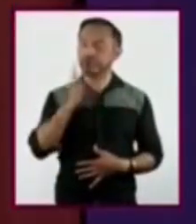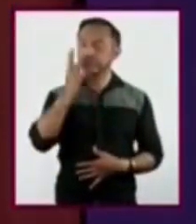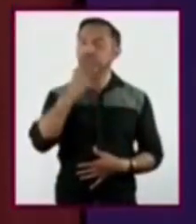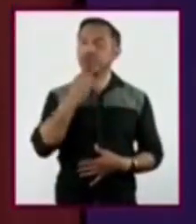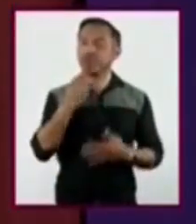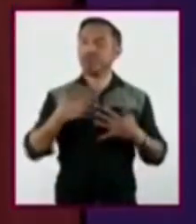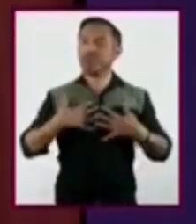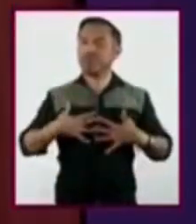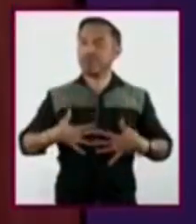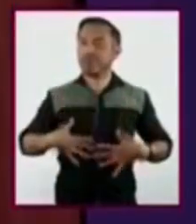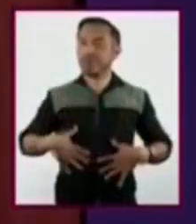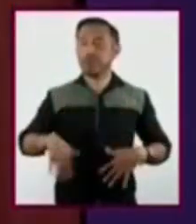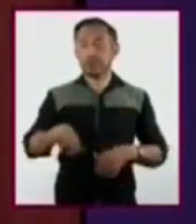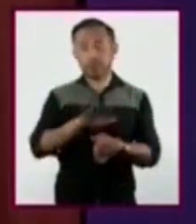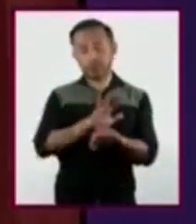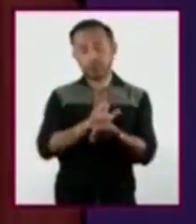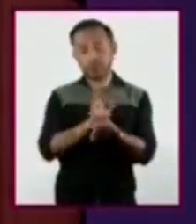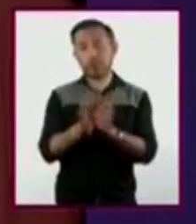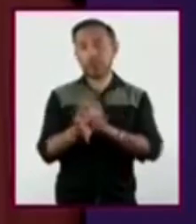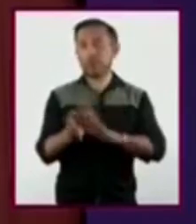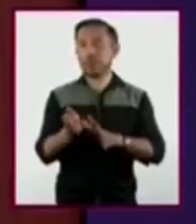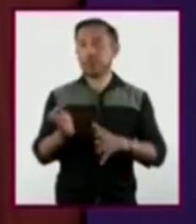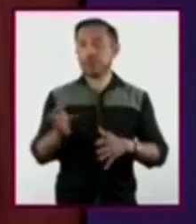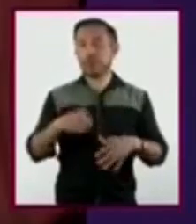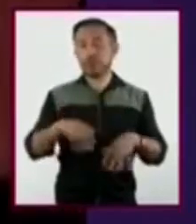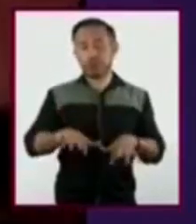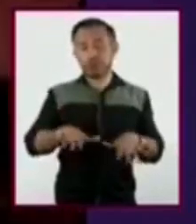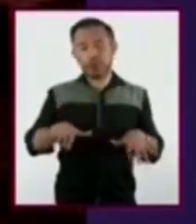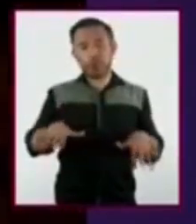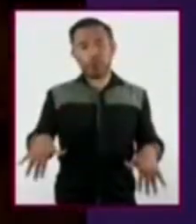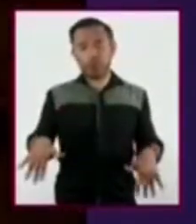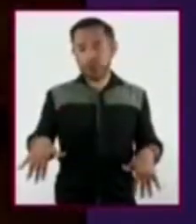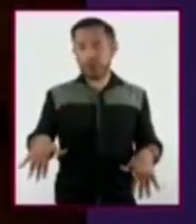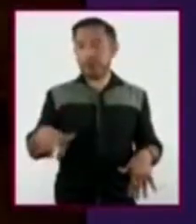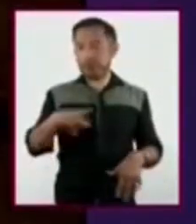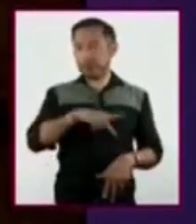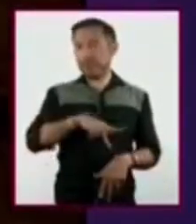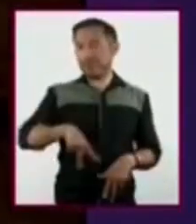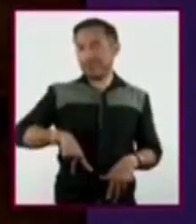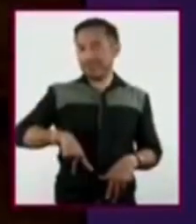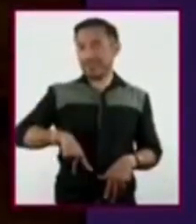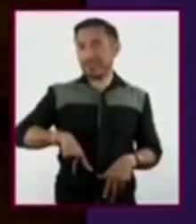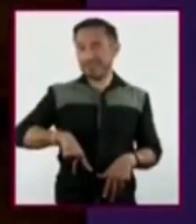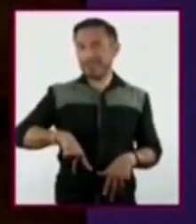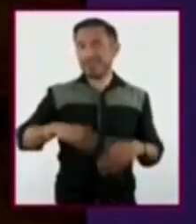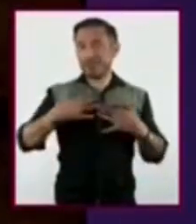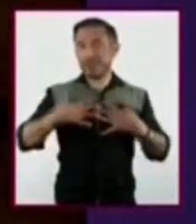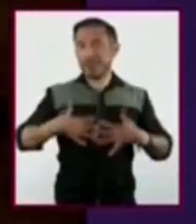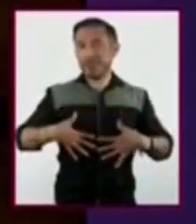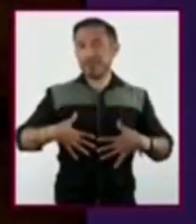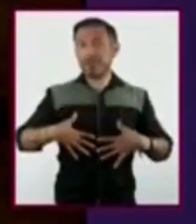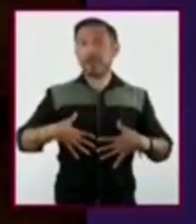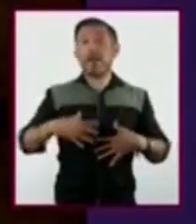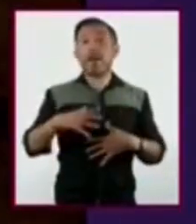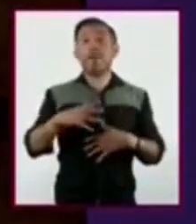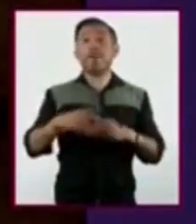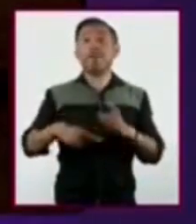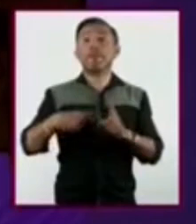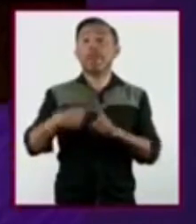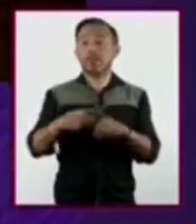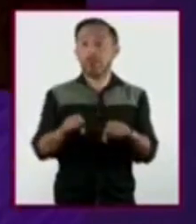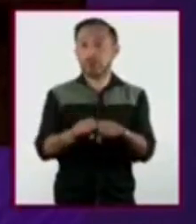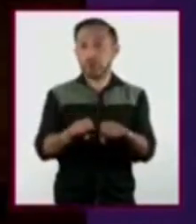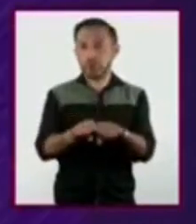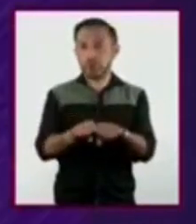A princess's dress. And shoes. Shoes. She's wearing